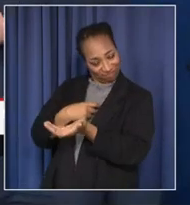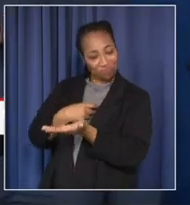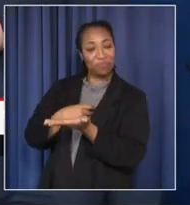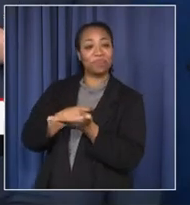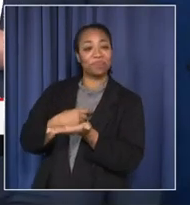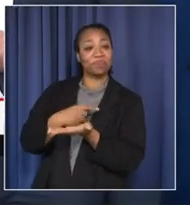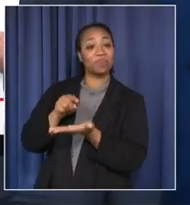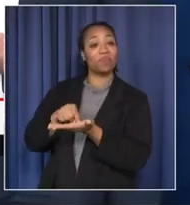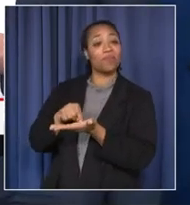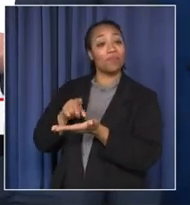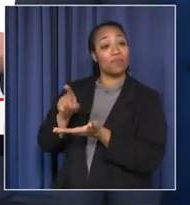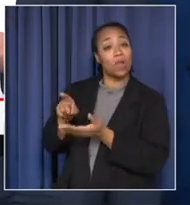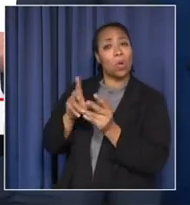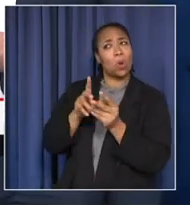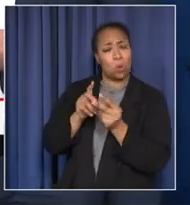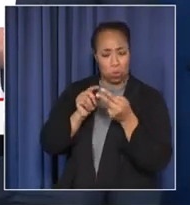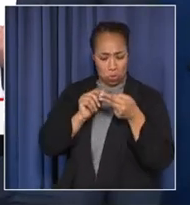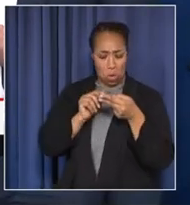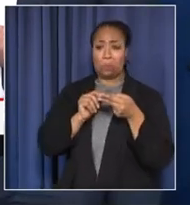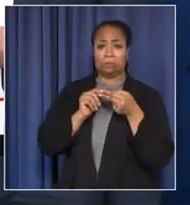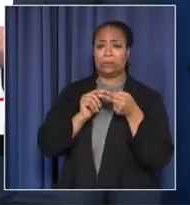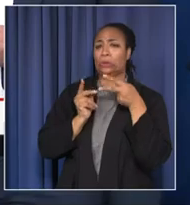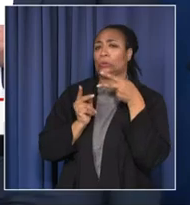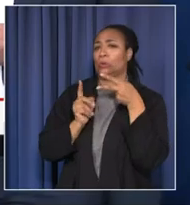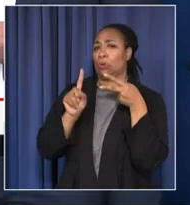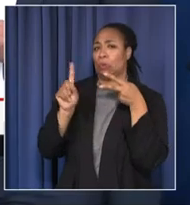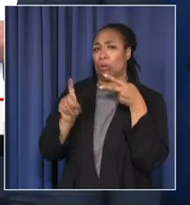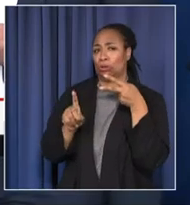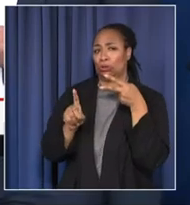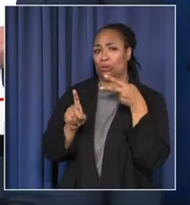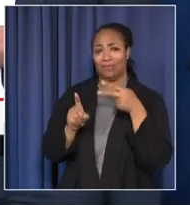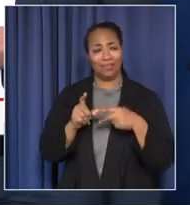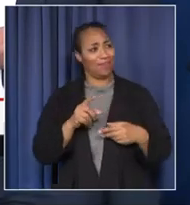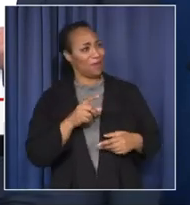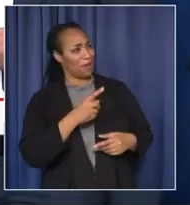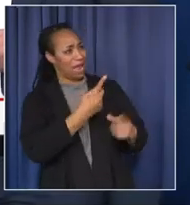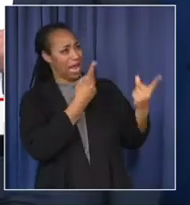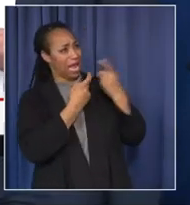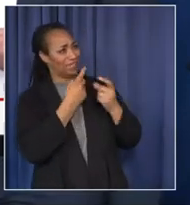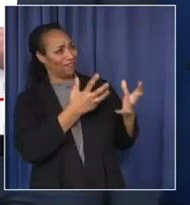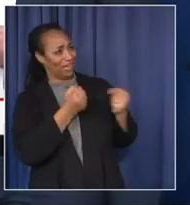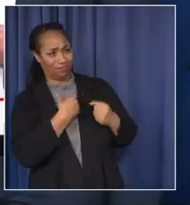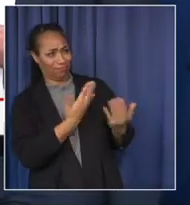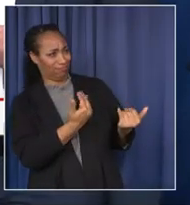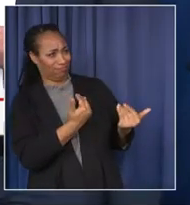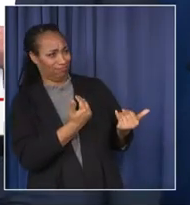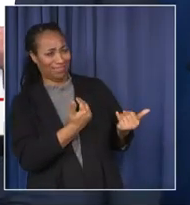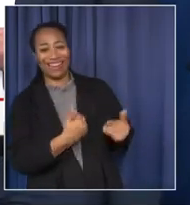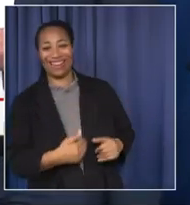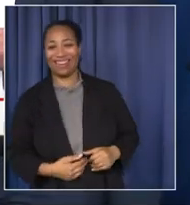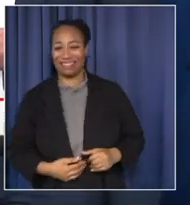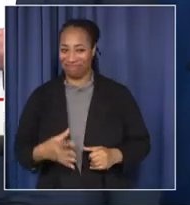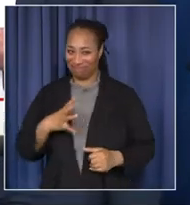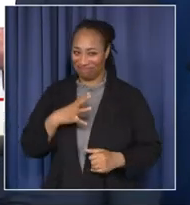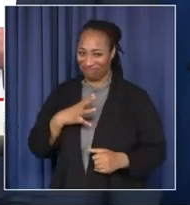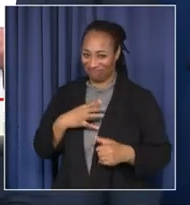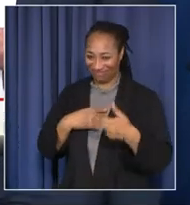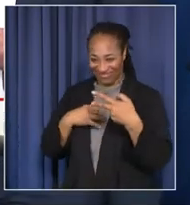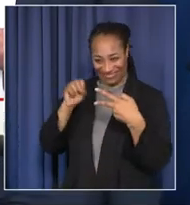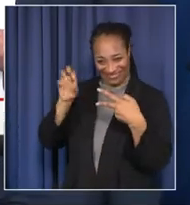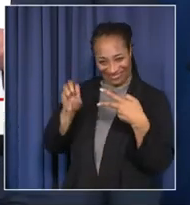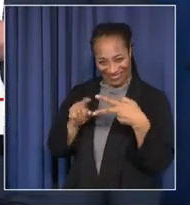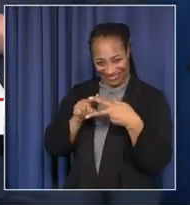Two, actually, final questions here, if you don't mind. You ask really fast. So, yeah. We've been knocking through them here. We've got a lot of questions